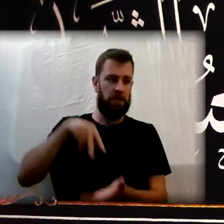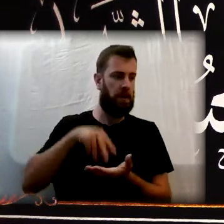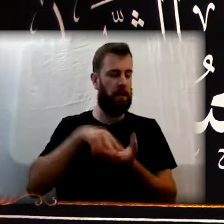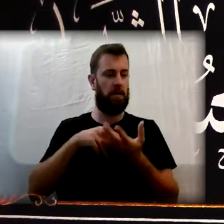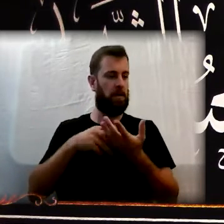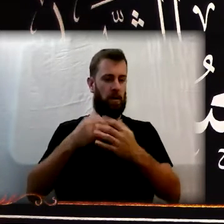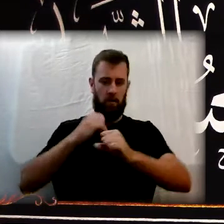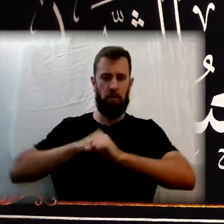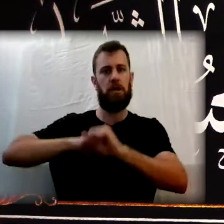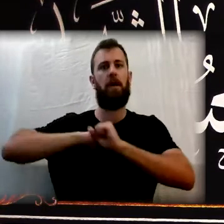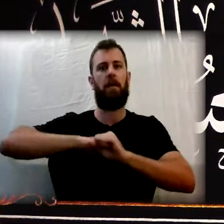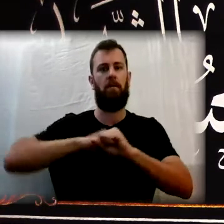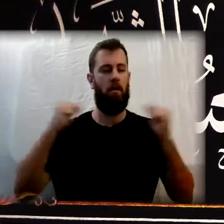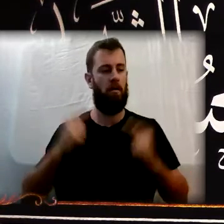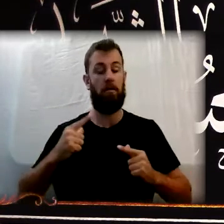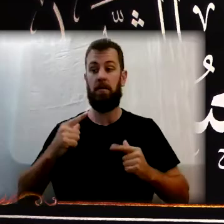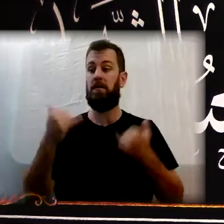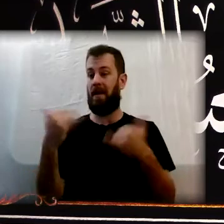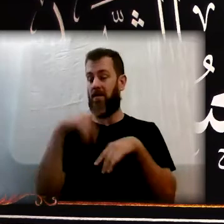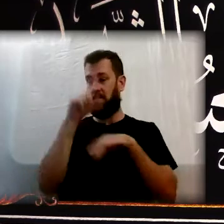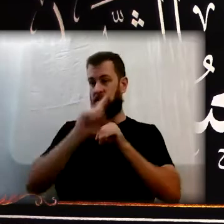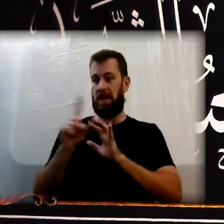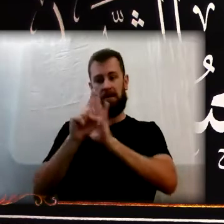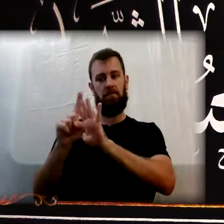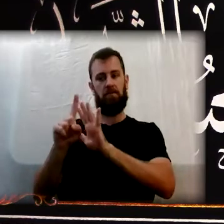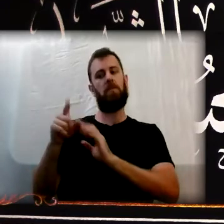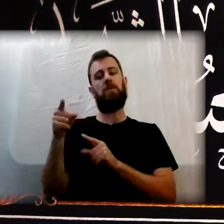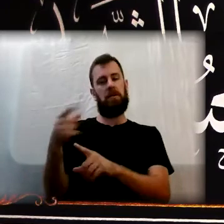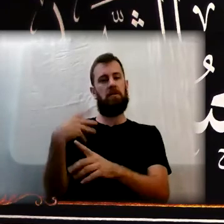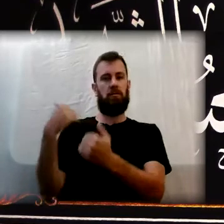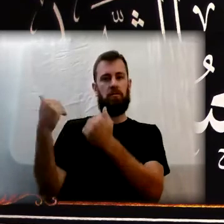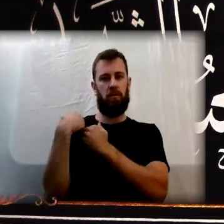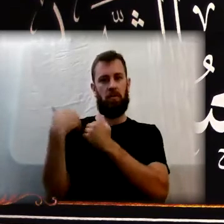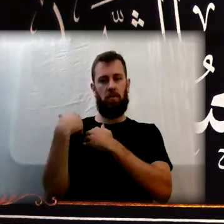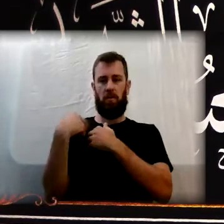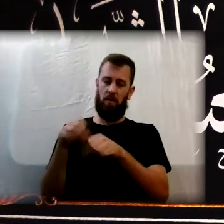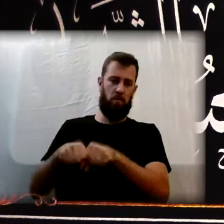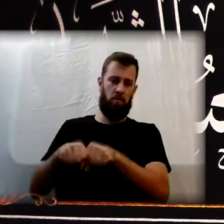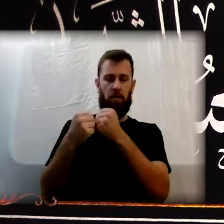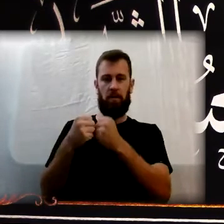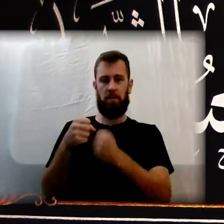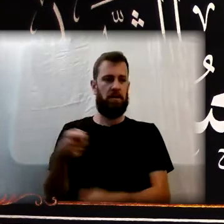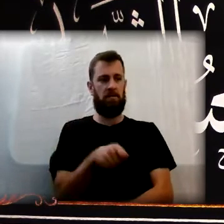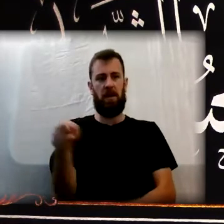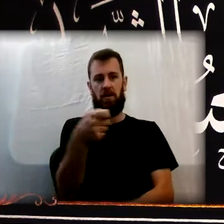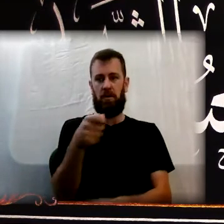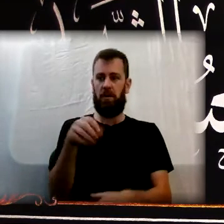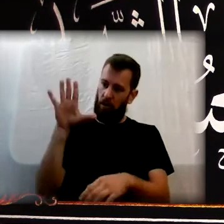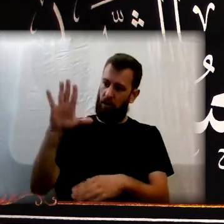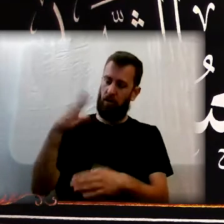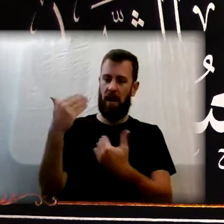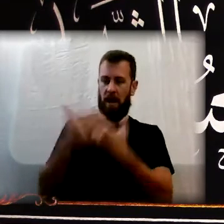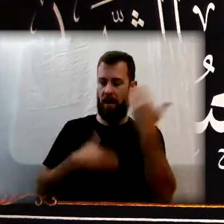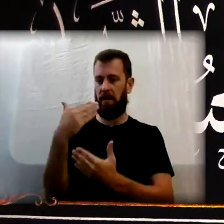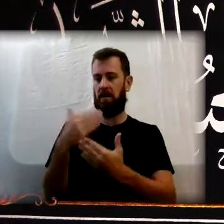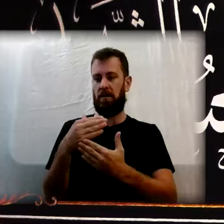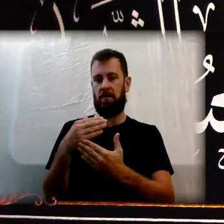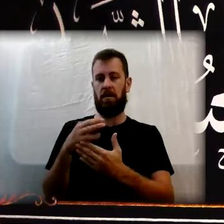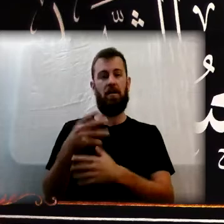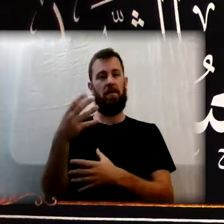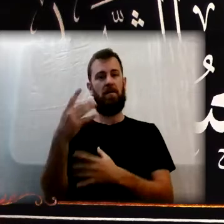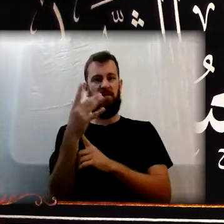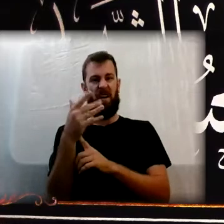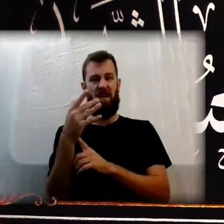guard. Now Zainab is doing the work of Abbas with a broken spear in her hand and a torch in her